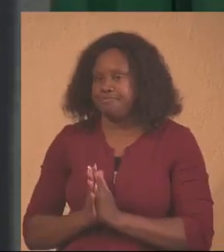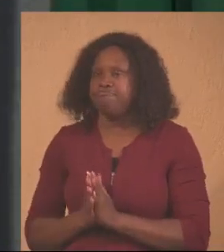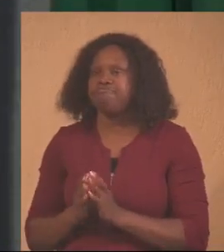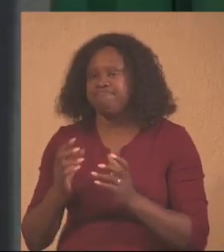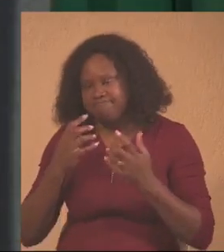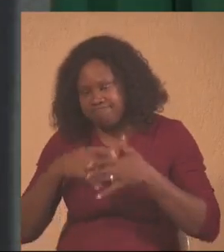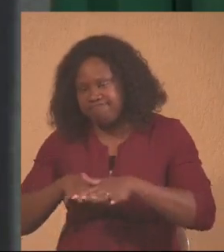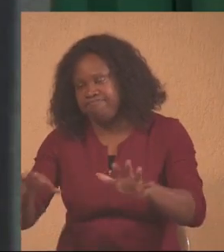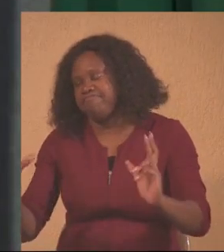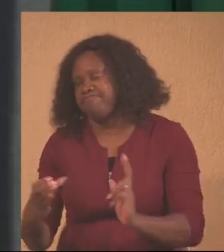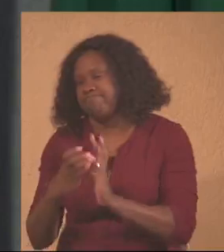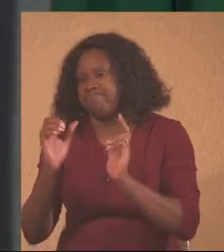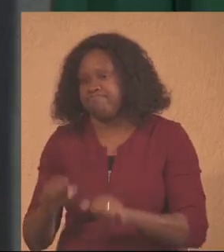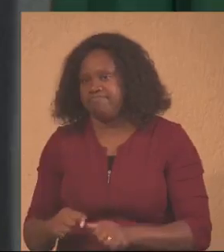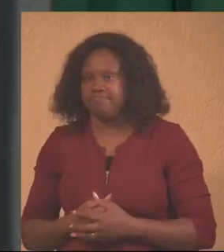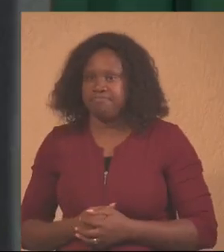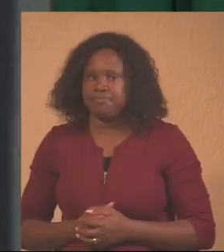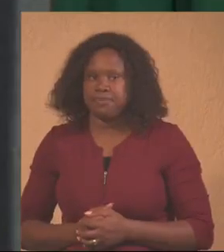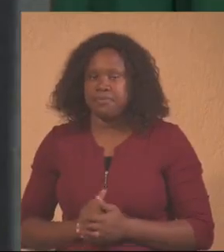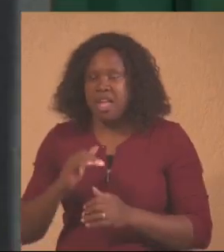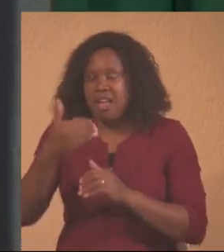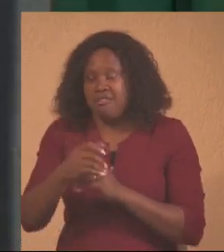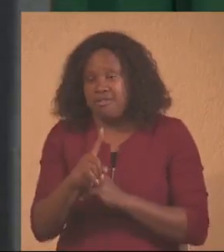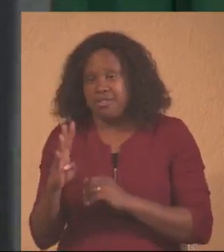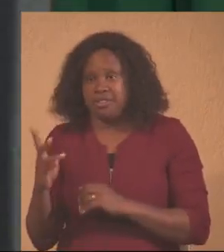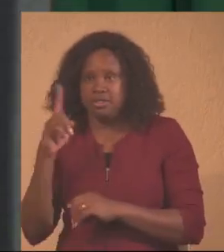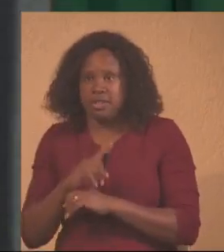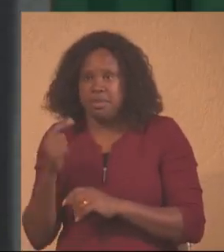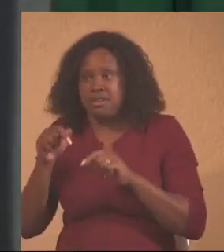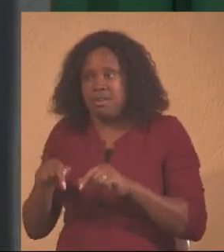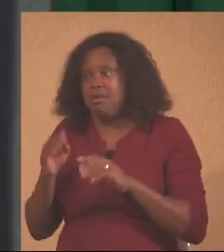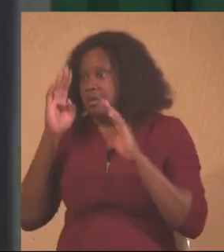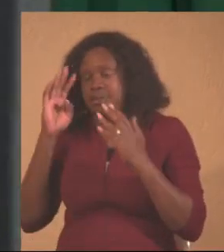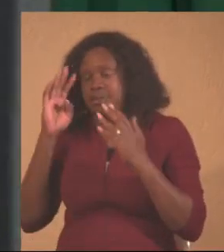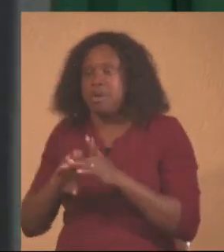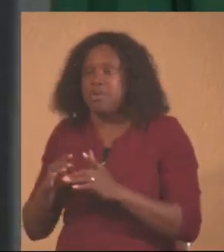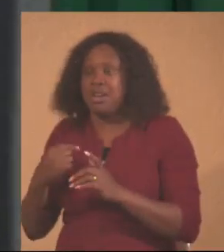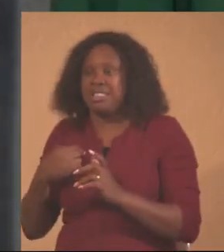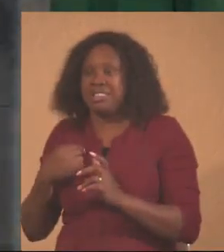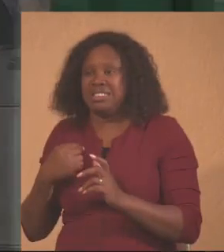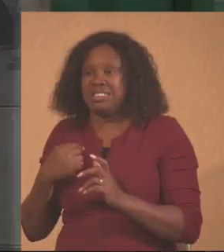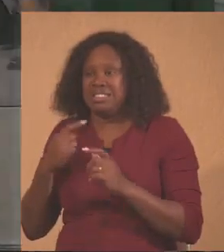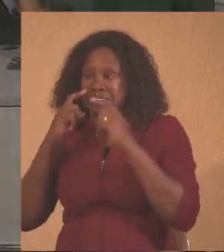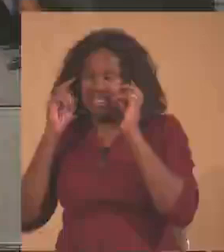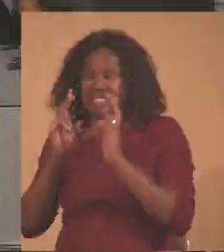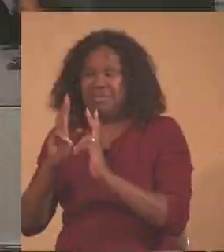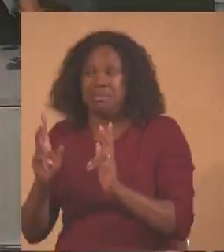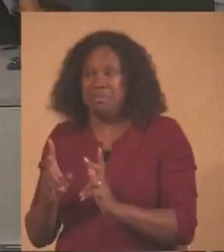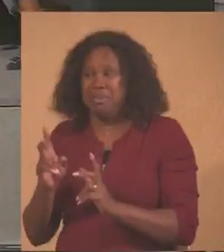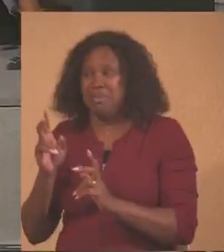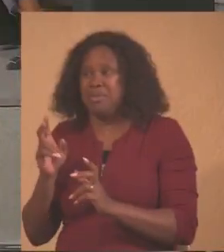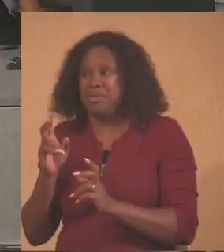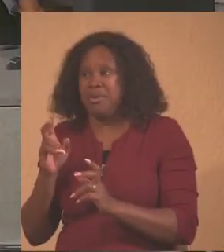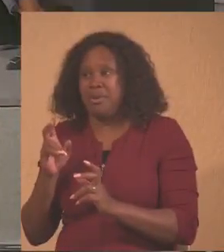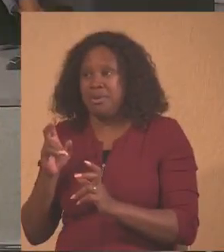go in their communities. So as we speak, I'm not aware of any Chinese national in particular. Specifically